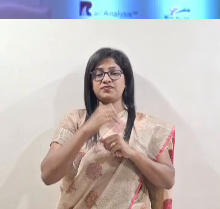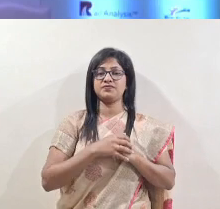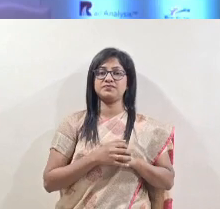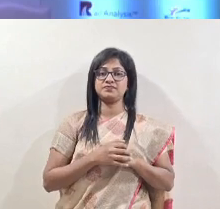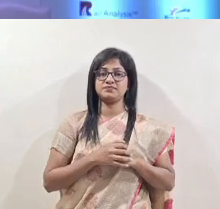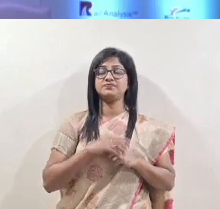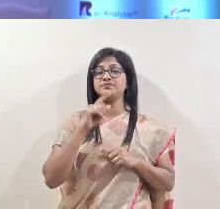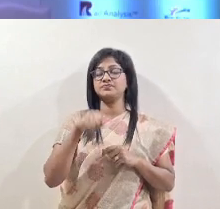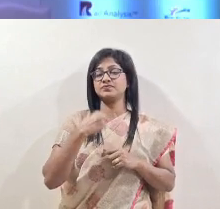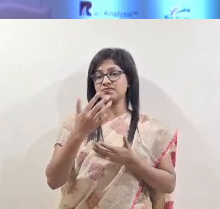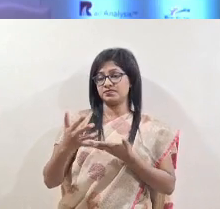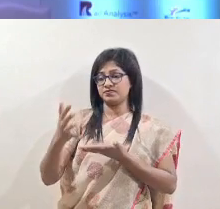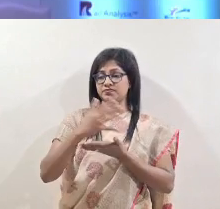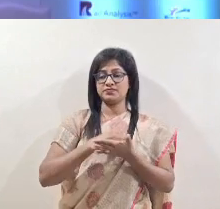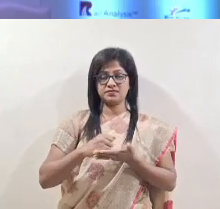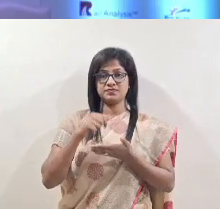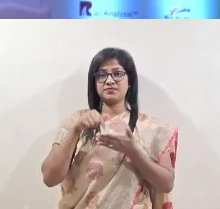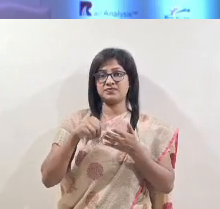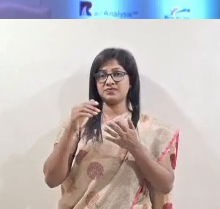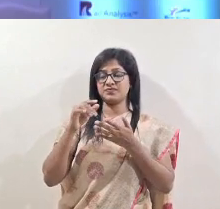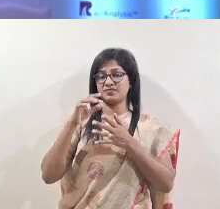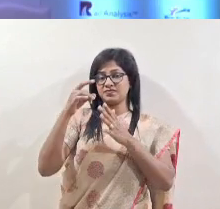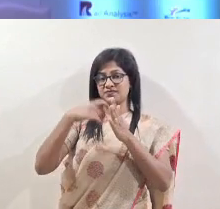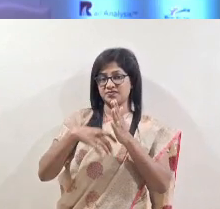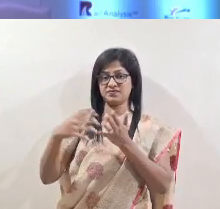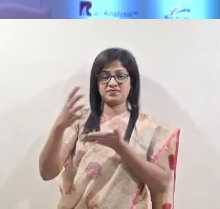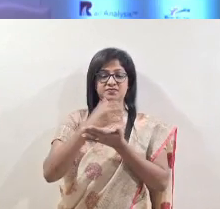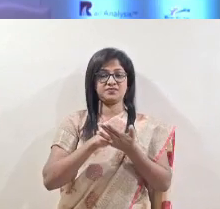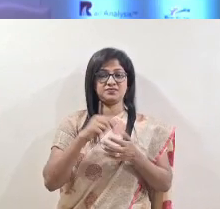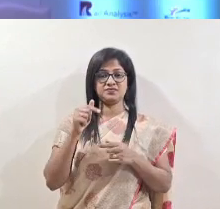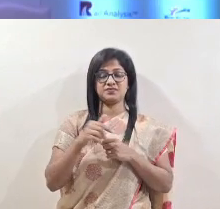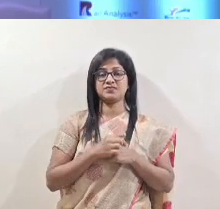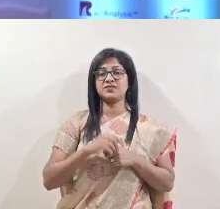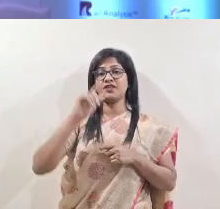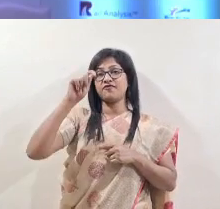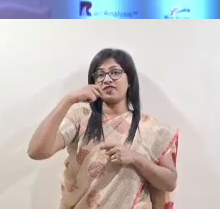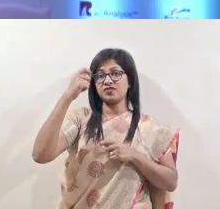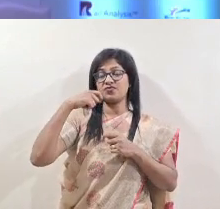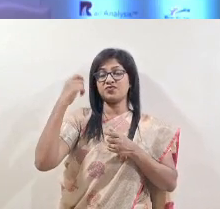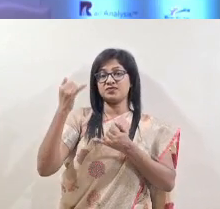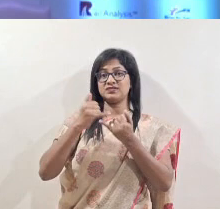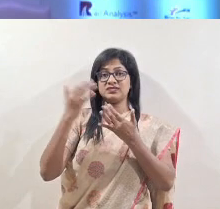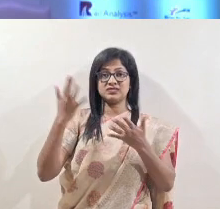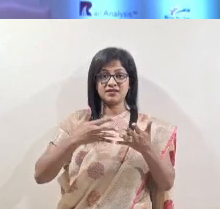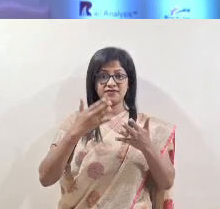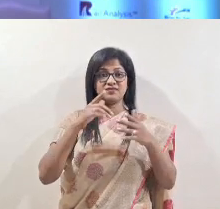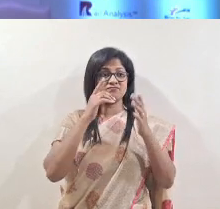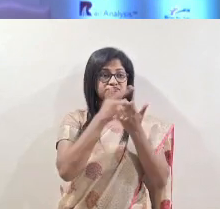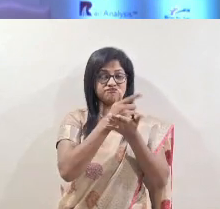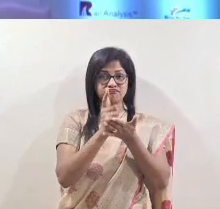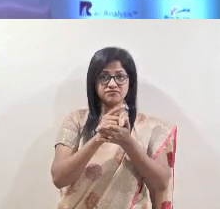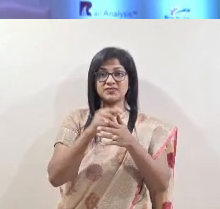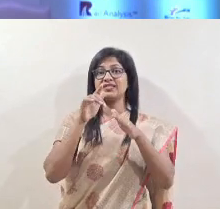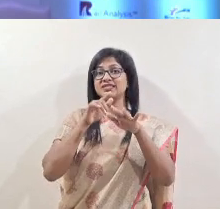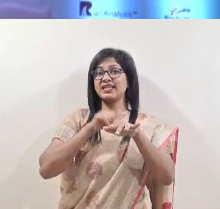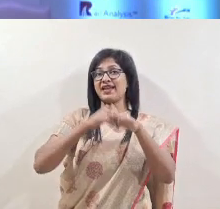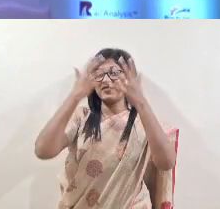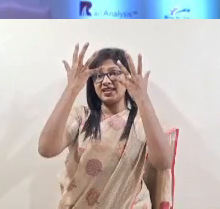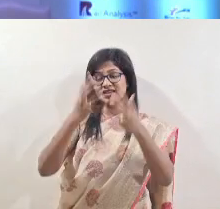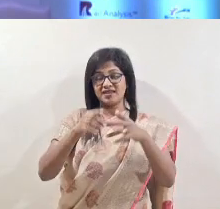So coming to data collection, so as I told you that video service was conducted during the peak hours, and this